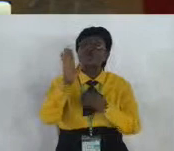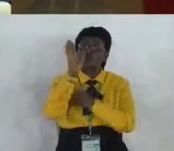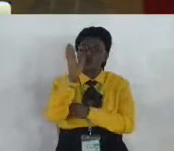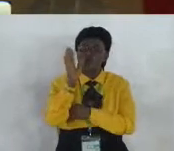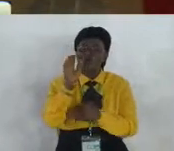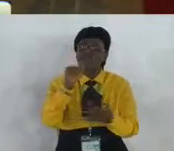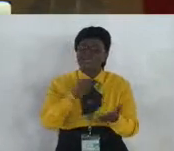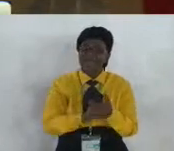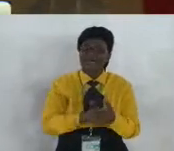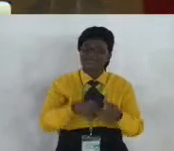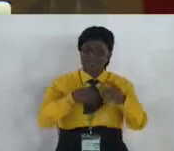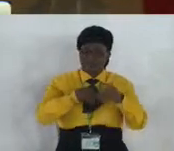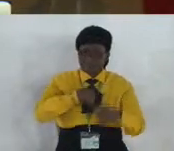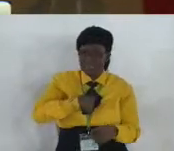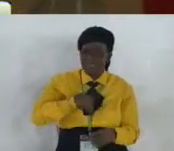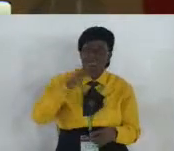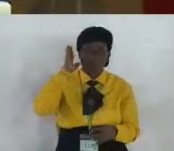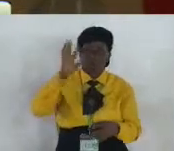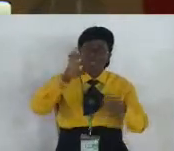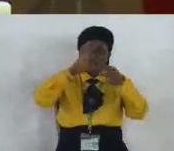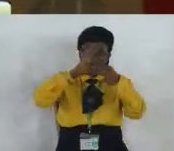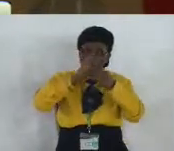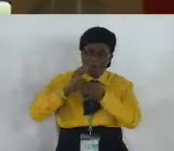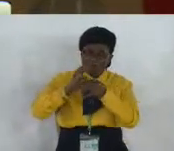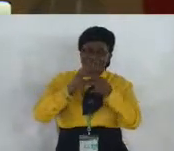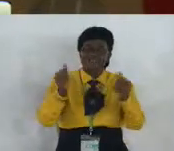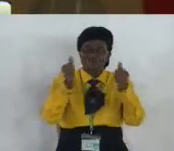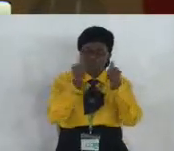cooperate with you.